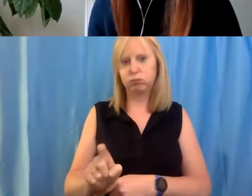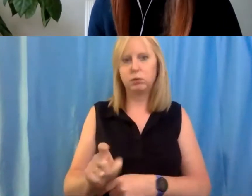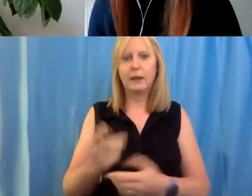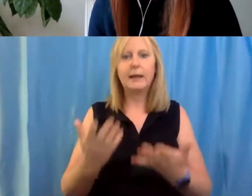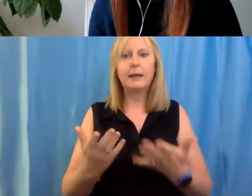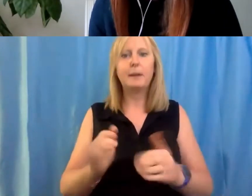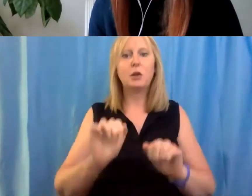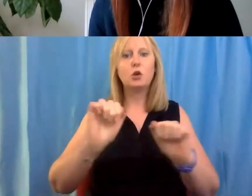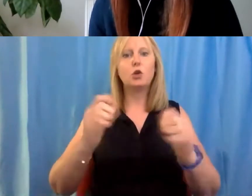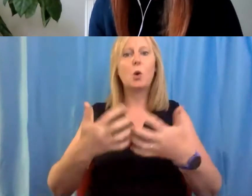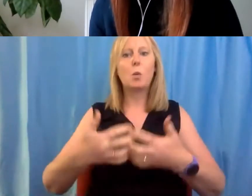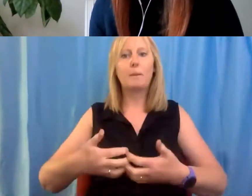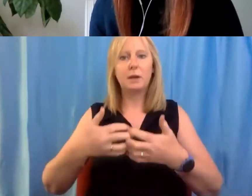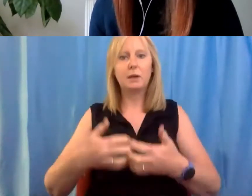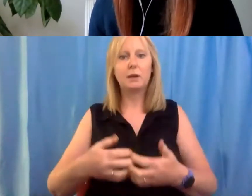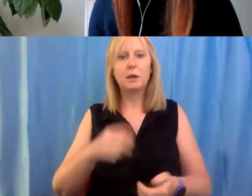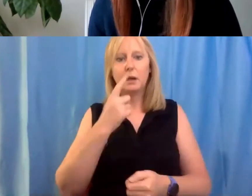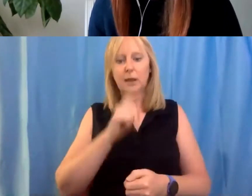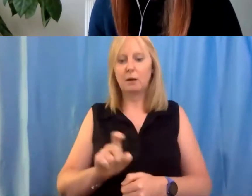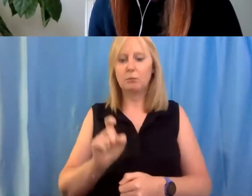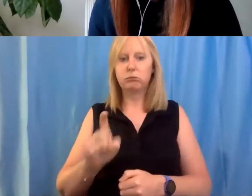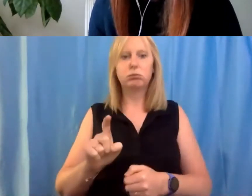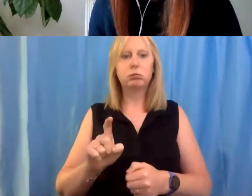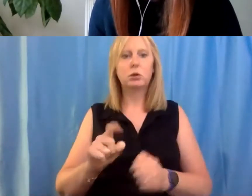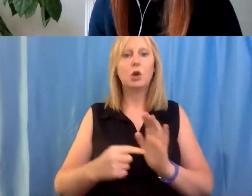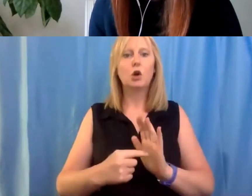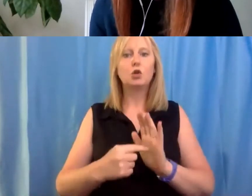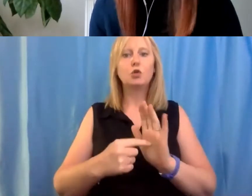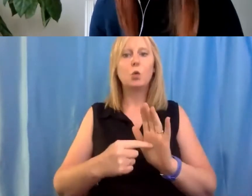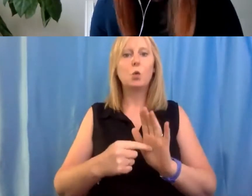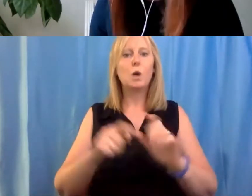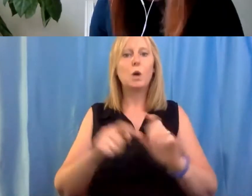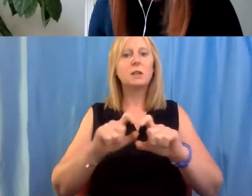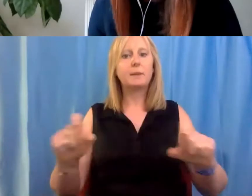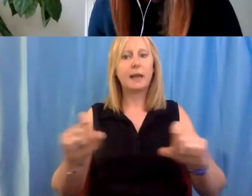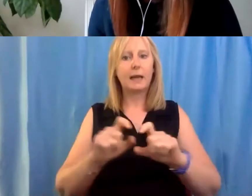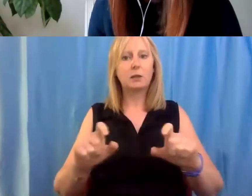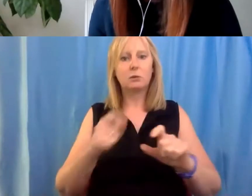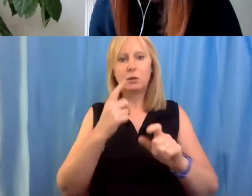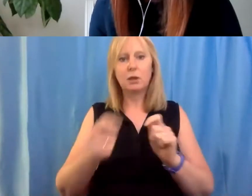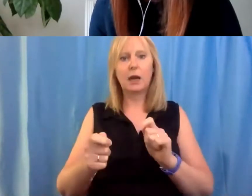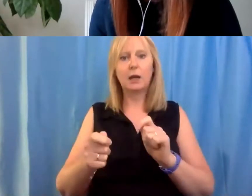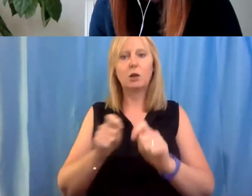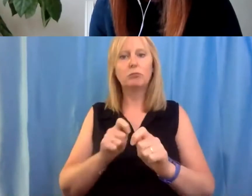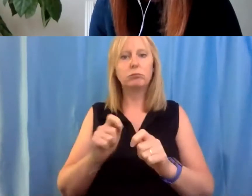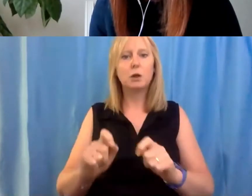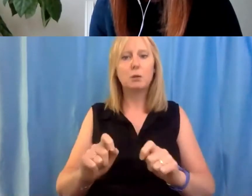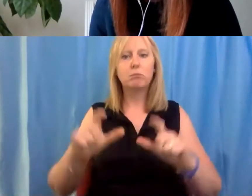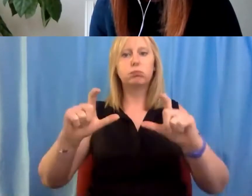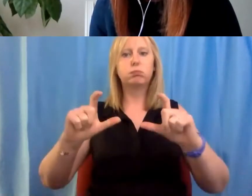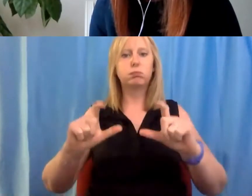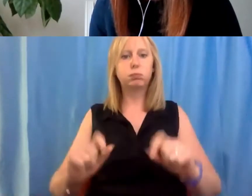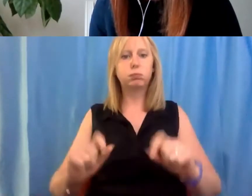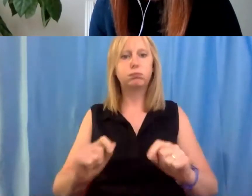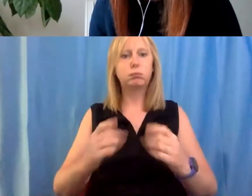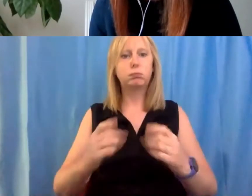Show Subtitle, and then you'll be able to view the captions directly and change the size, etc., to your needs.